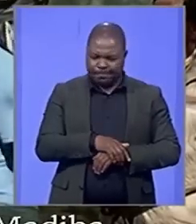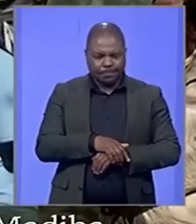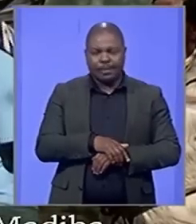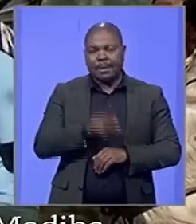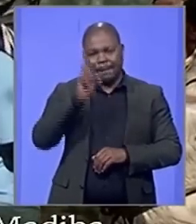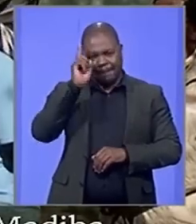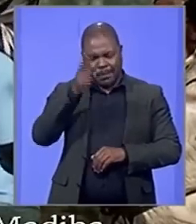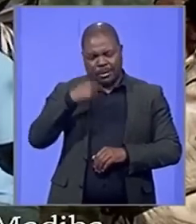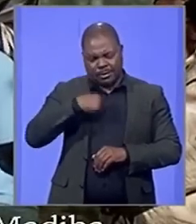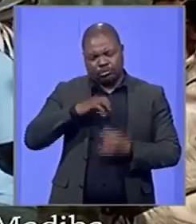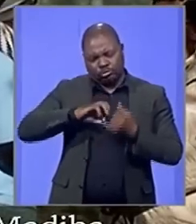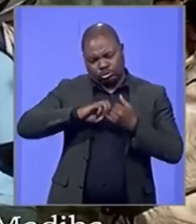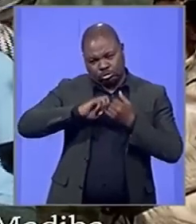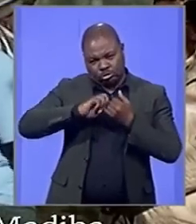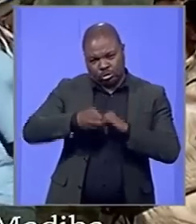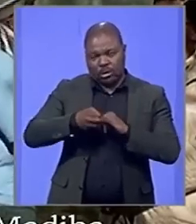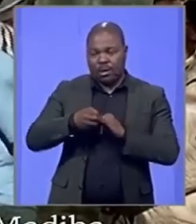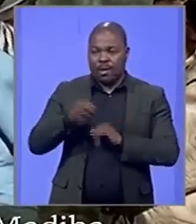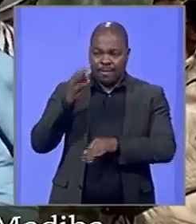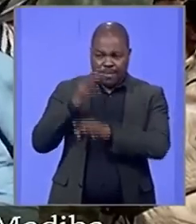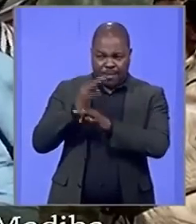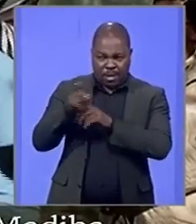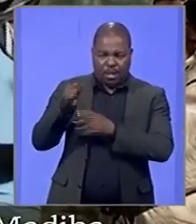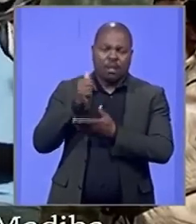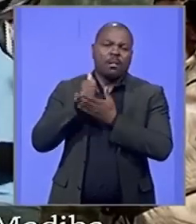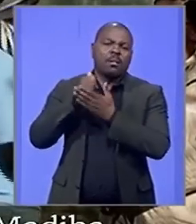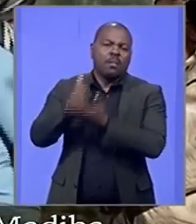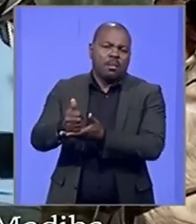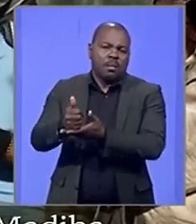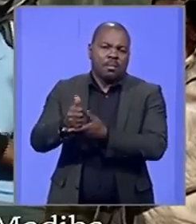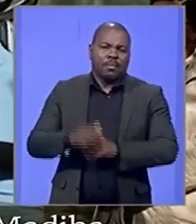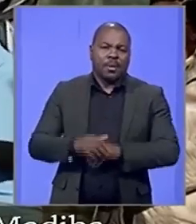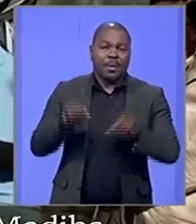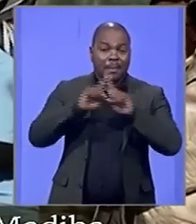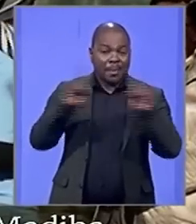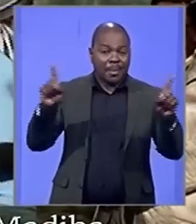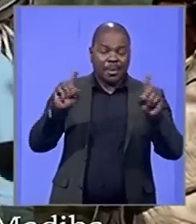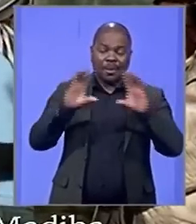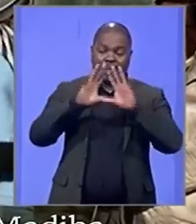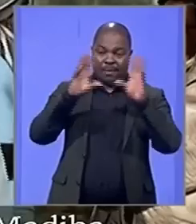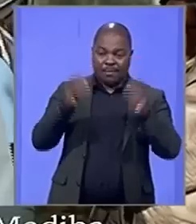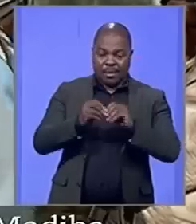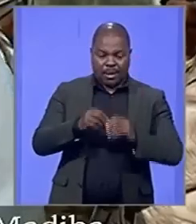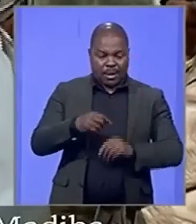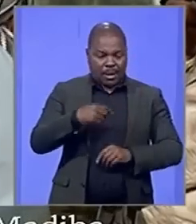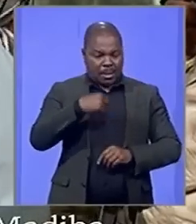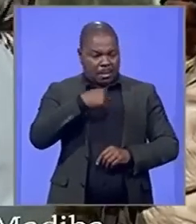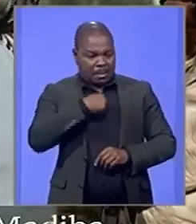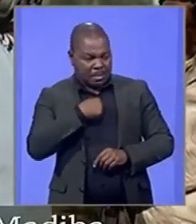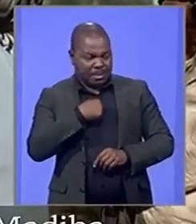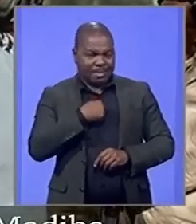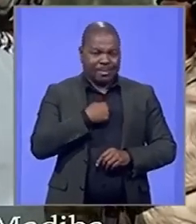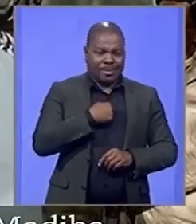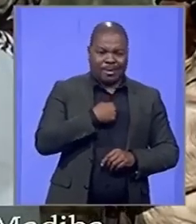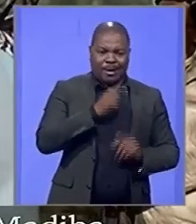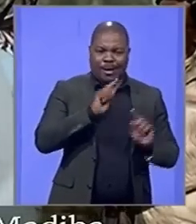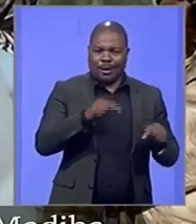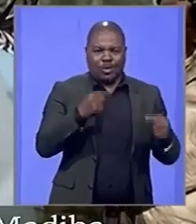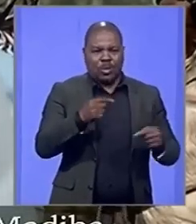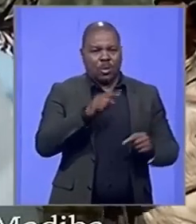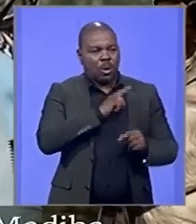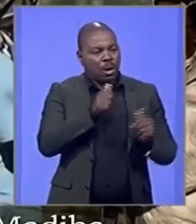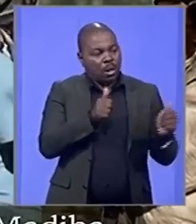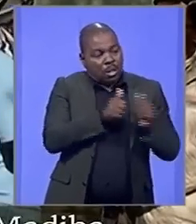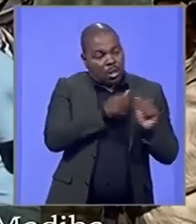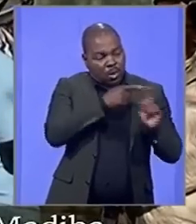ke phamise letsoho ke thuse ntate mare ntho tseno kaofela nka be ke sa di kgona ne ke sa thuswa ke moreso wa mphato